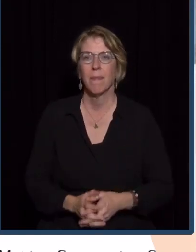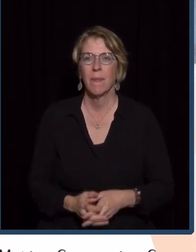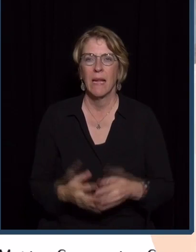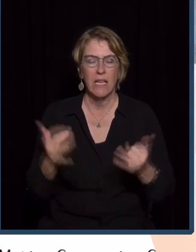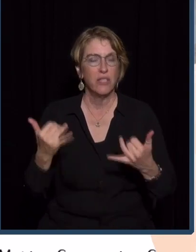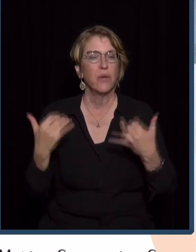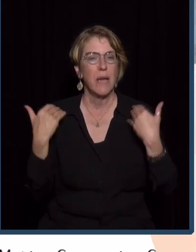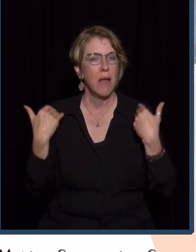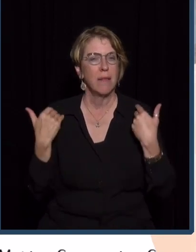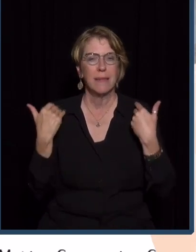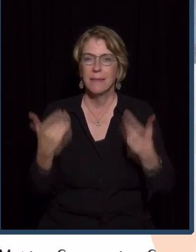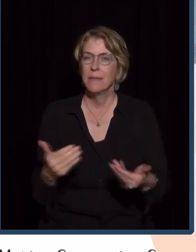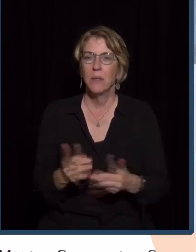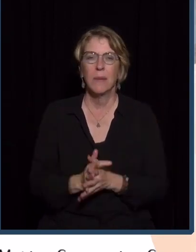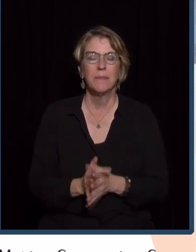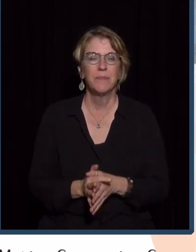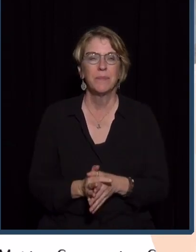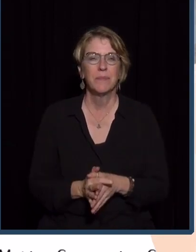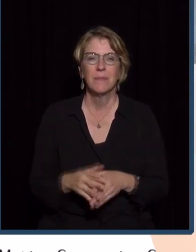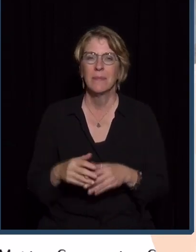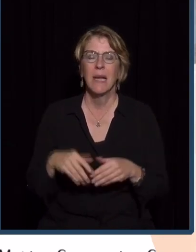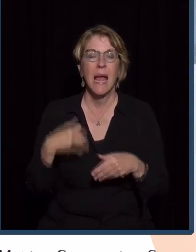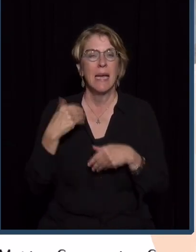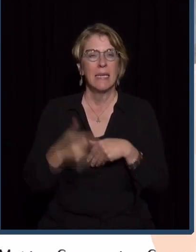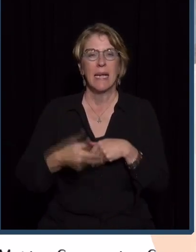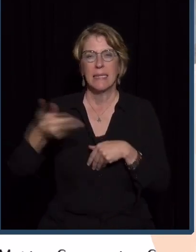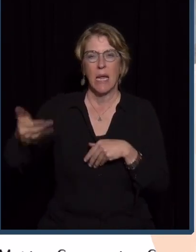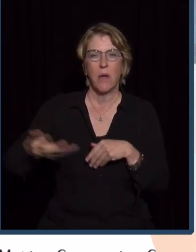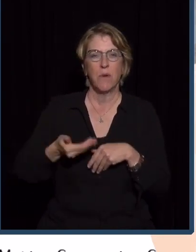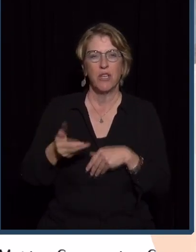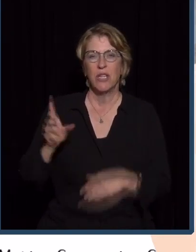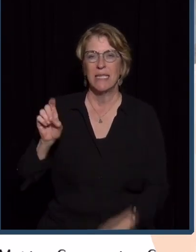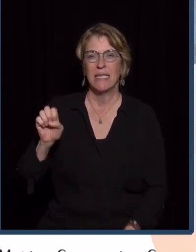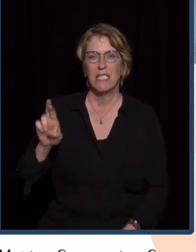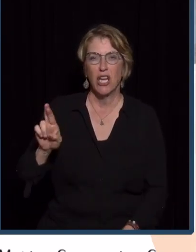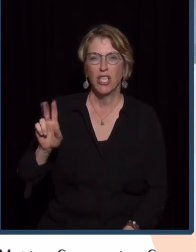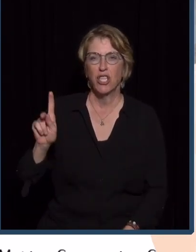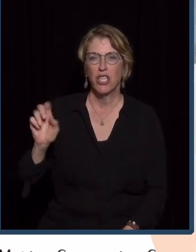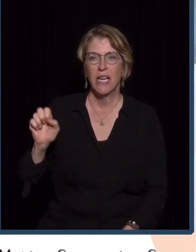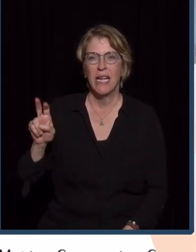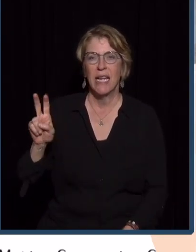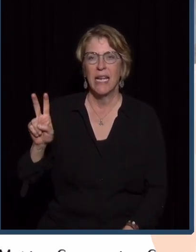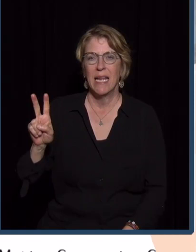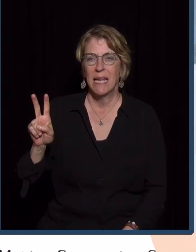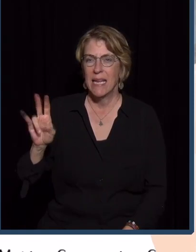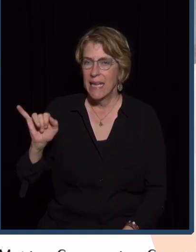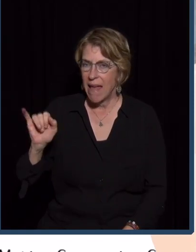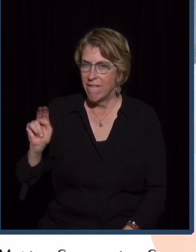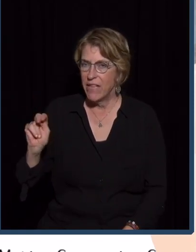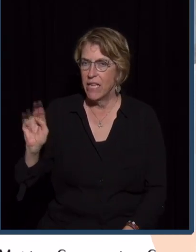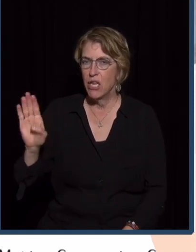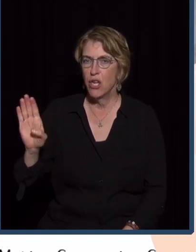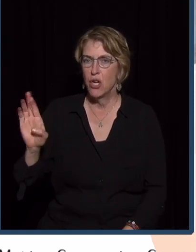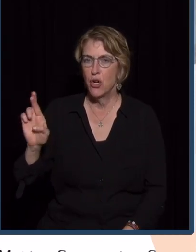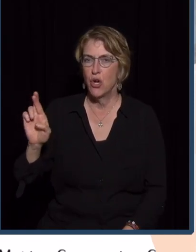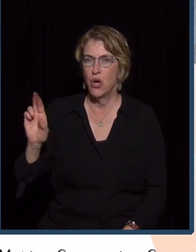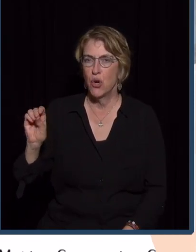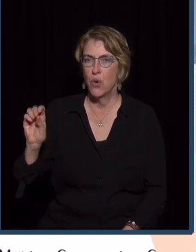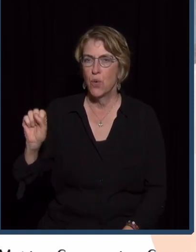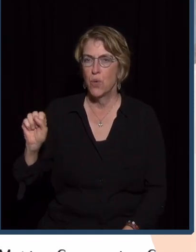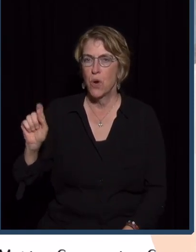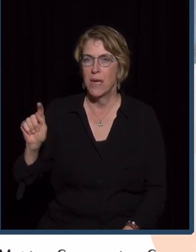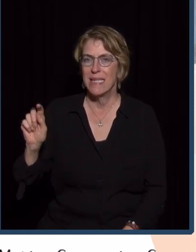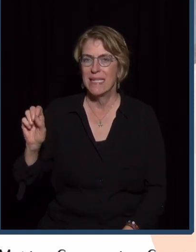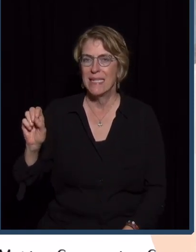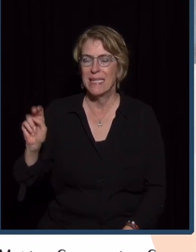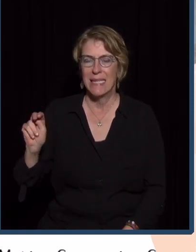on to the good stuff tonight. Next, I want to introduce you to Dr. Kevin Croston, Chief Executive Officer of North Memorial Health.